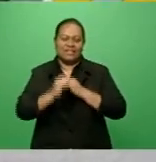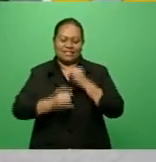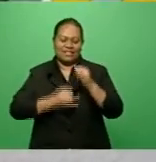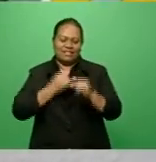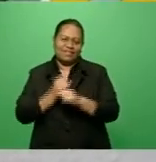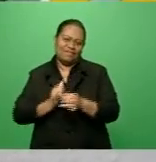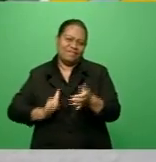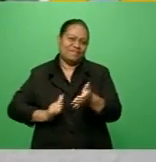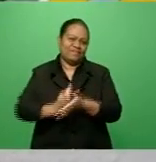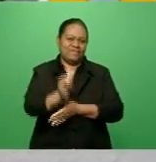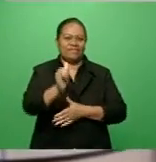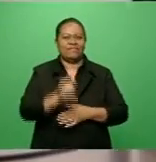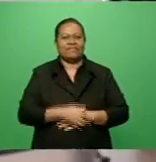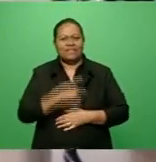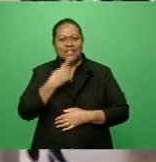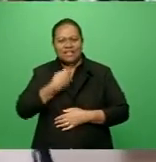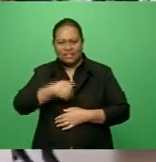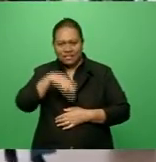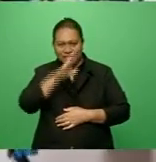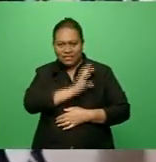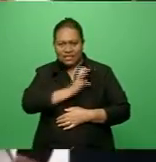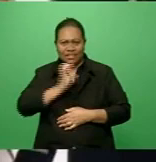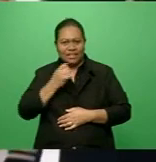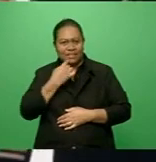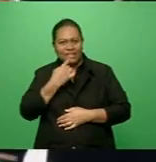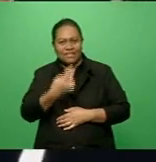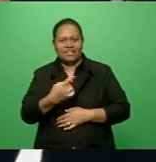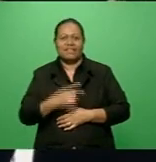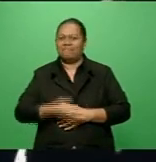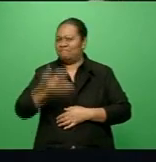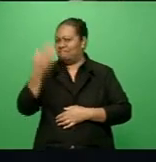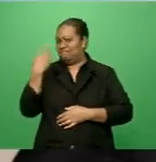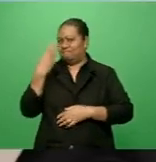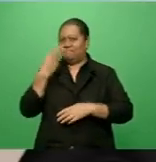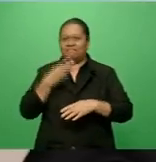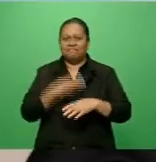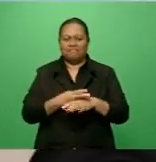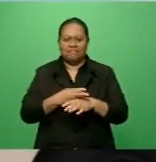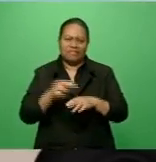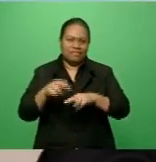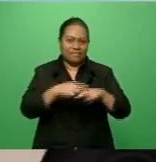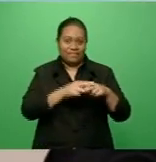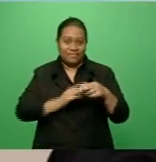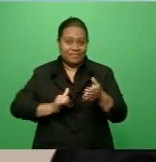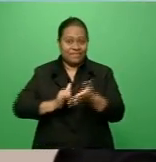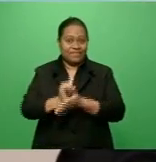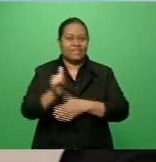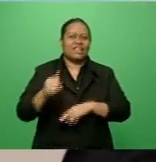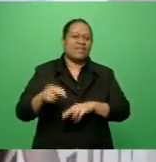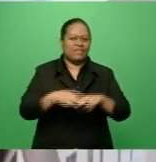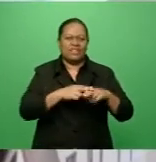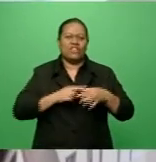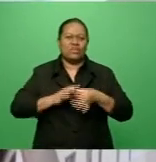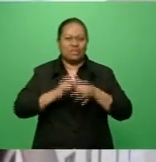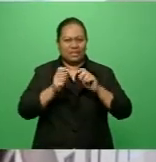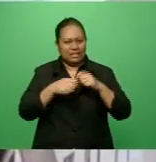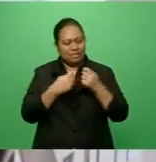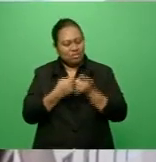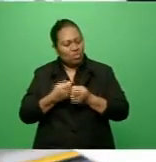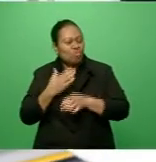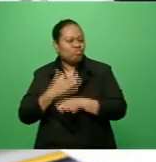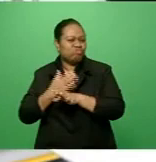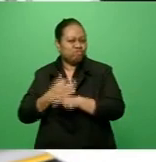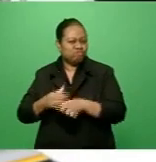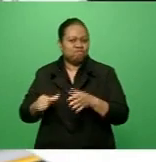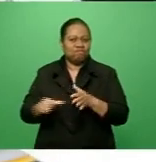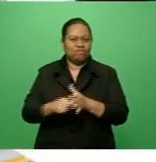flights resume. Chief Executive Andre Filion says over the past 3 months, the Fiji Airways and Fiji Link teams have worked hard to become